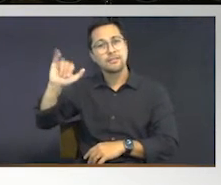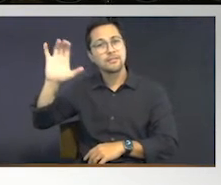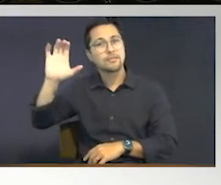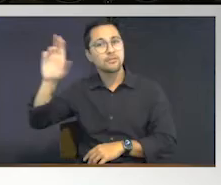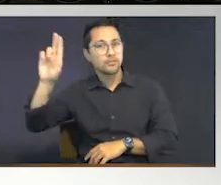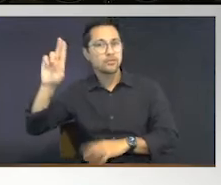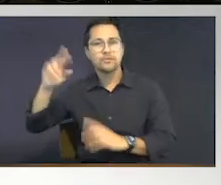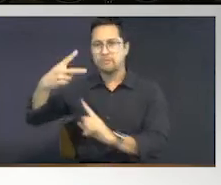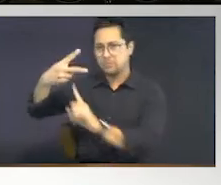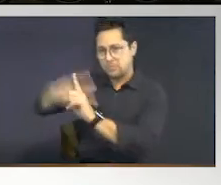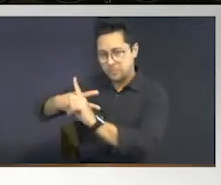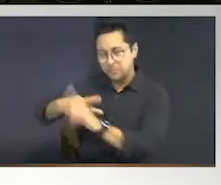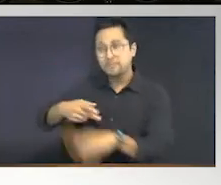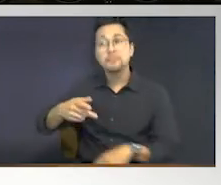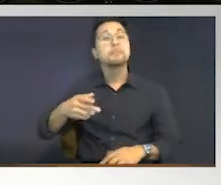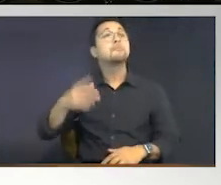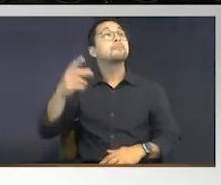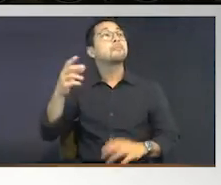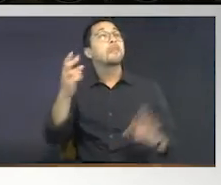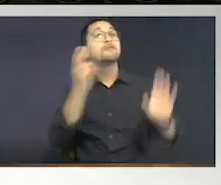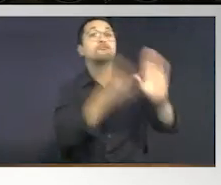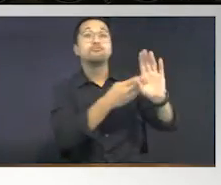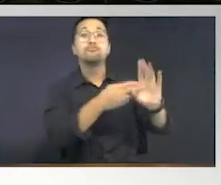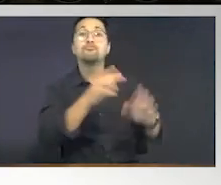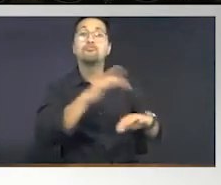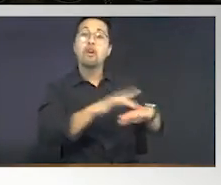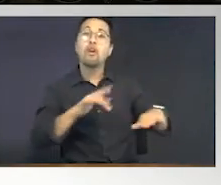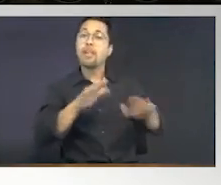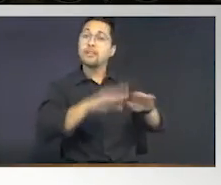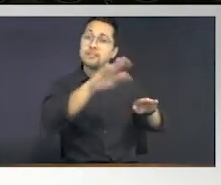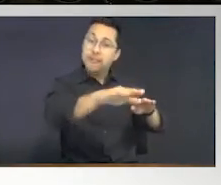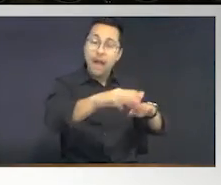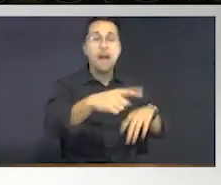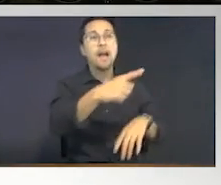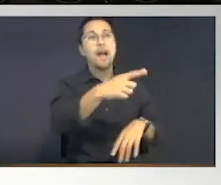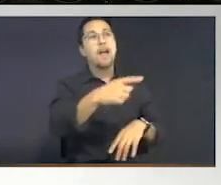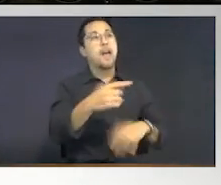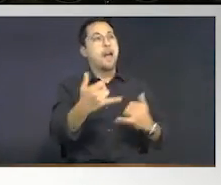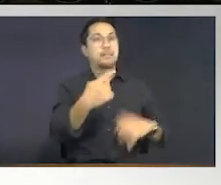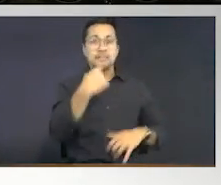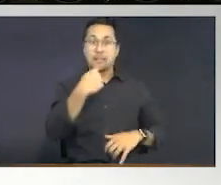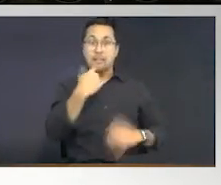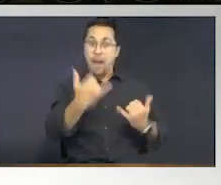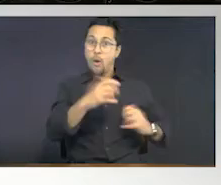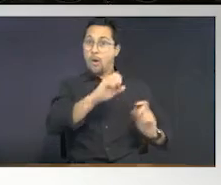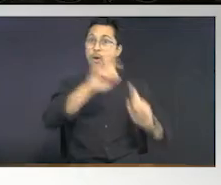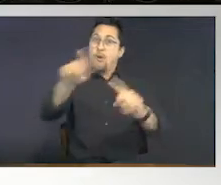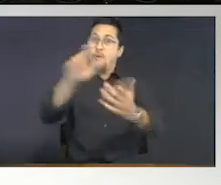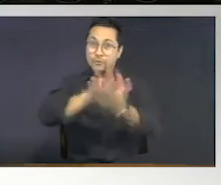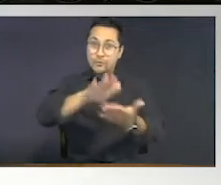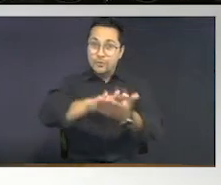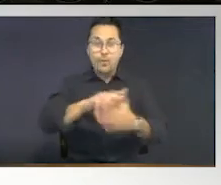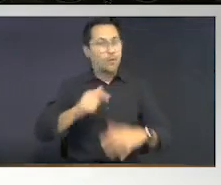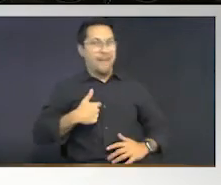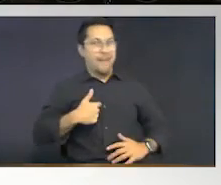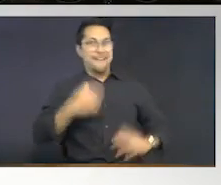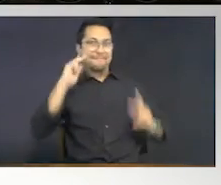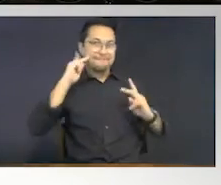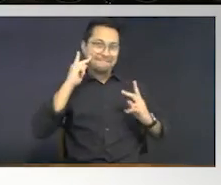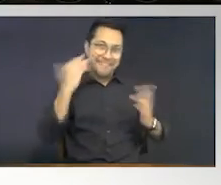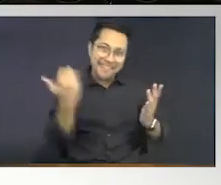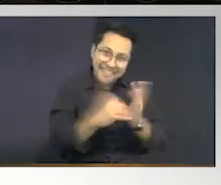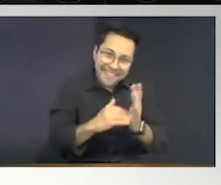Early Steps, and at the age of 3, they said, okay, now he's going to school. And I freaked out again. This is him